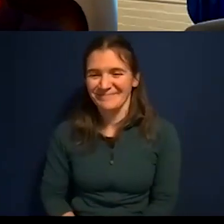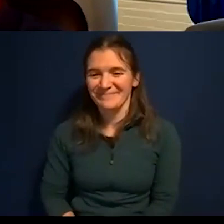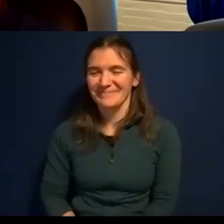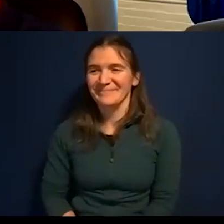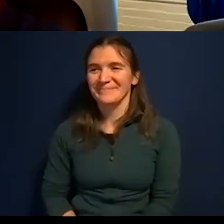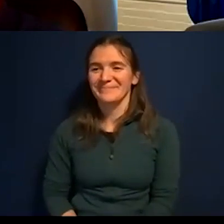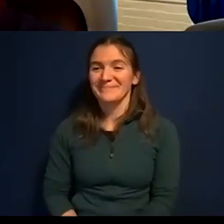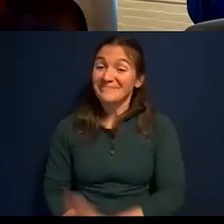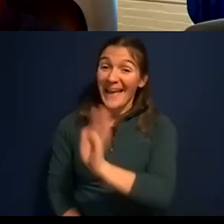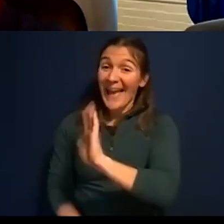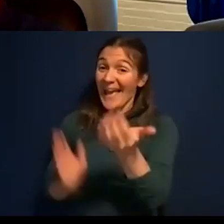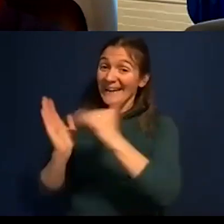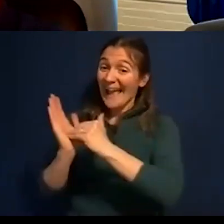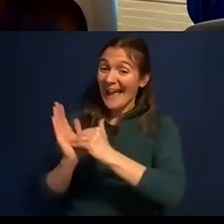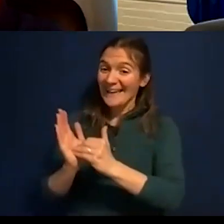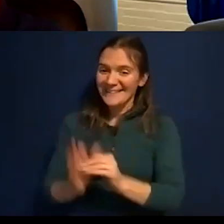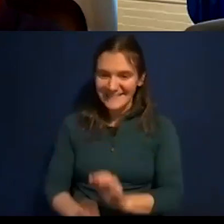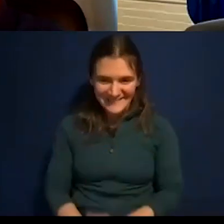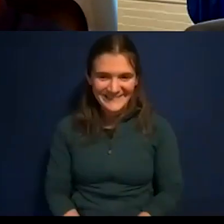Hi, Dan. Hello again, Dan.